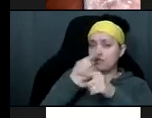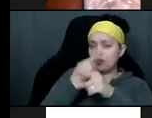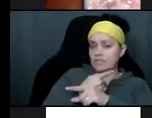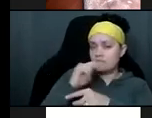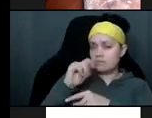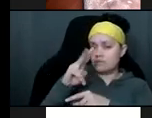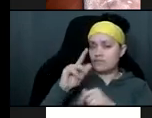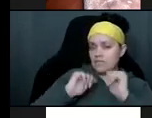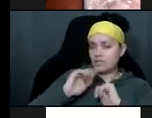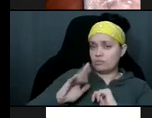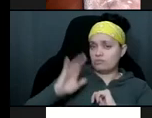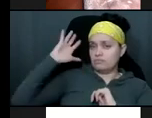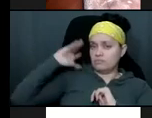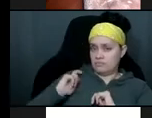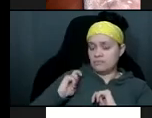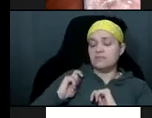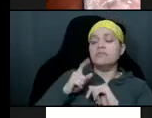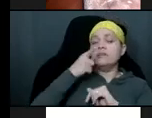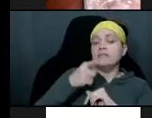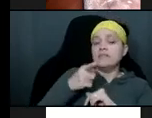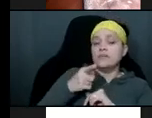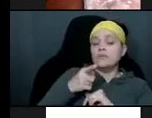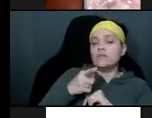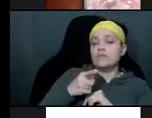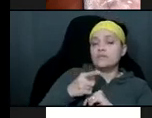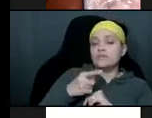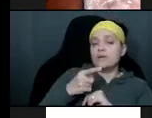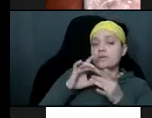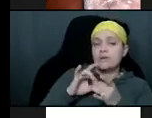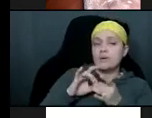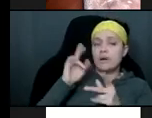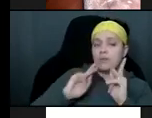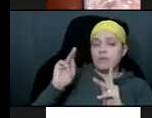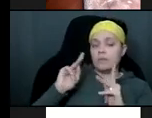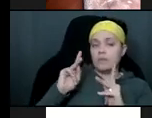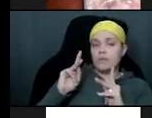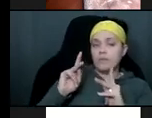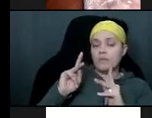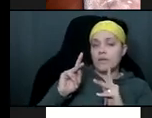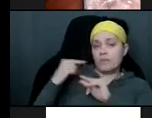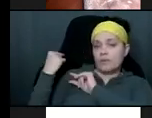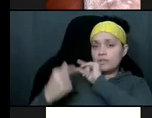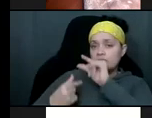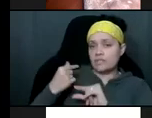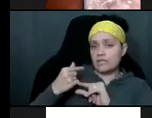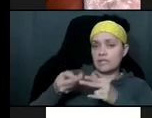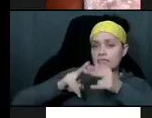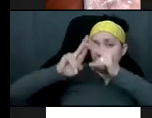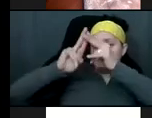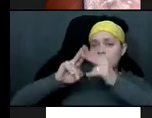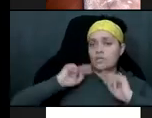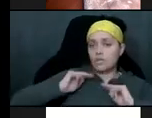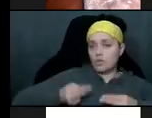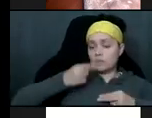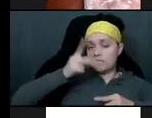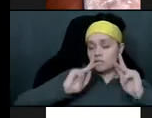TV series of Star Trek, there was an episode about people who were genetically enhanced humans. And these